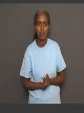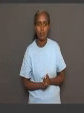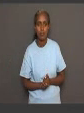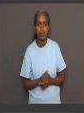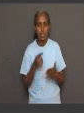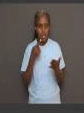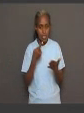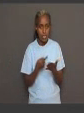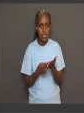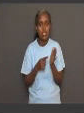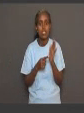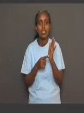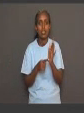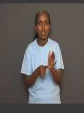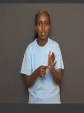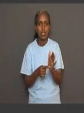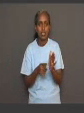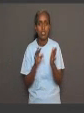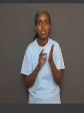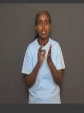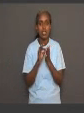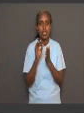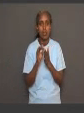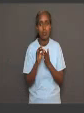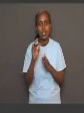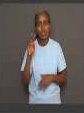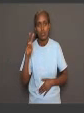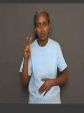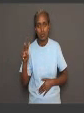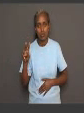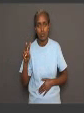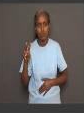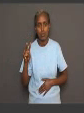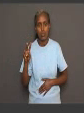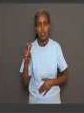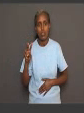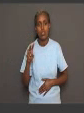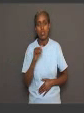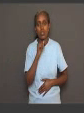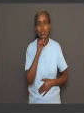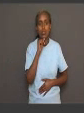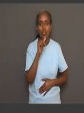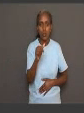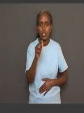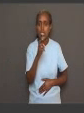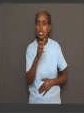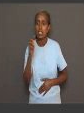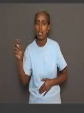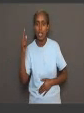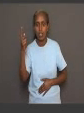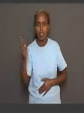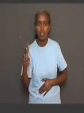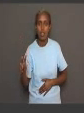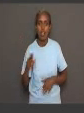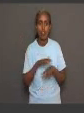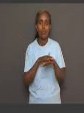This indicates that the number 2 itself is not in the right half plane.